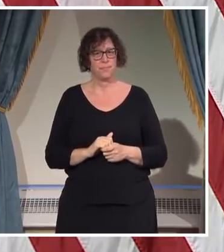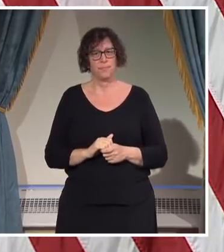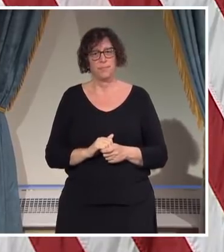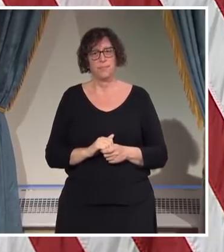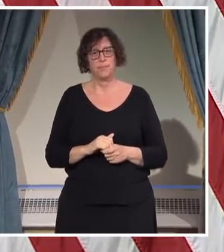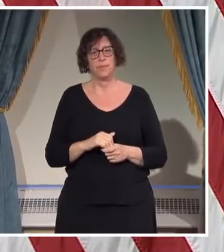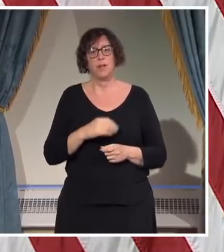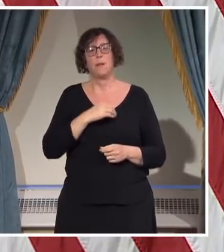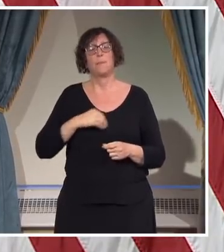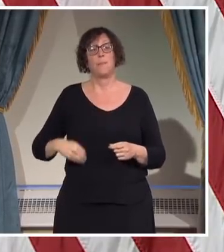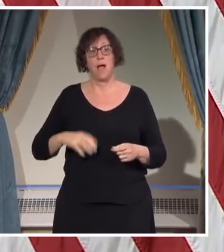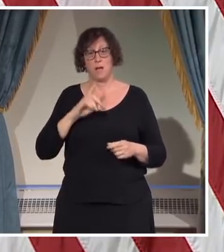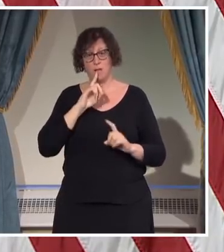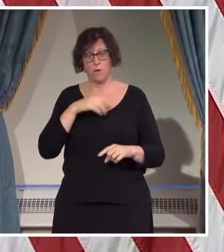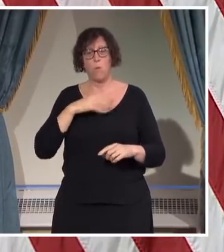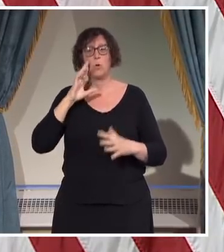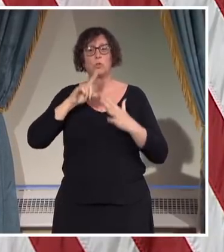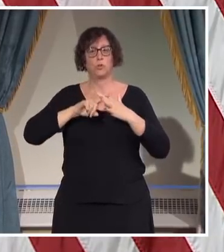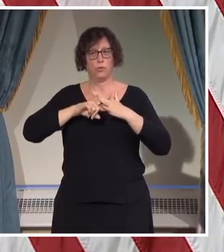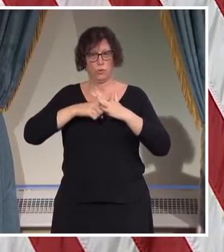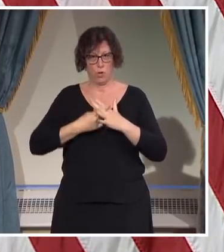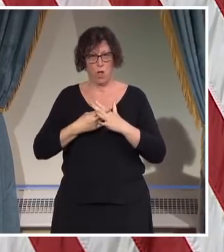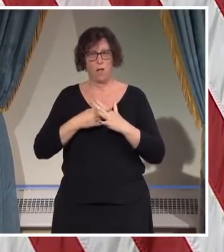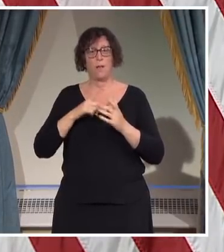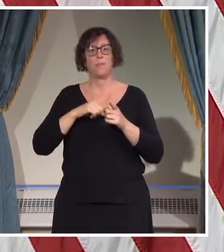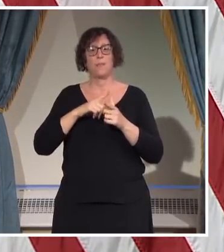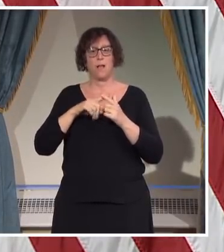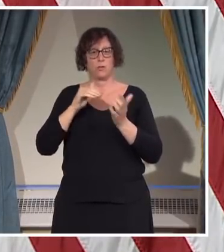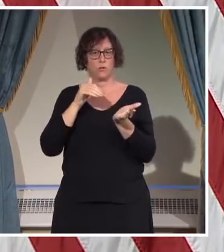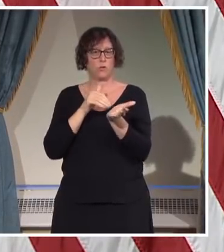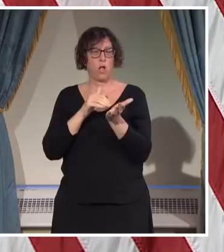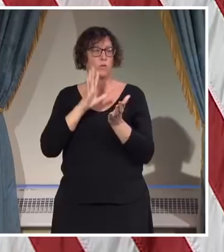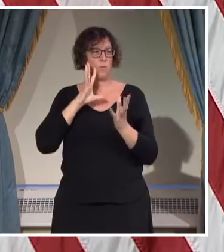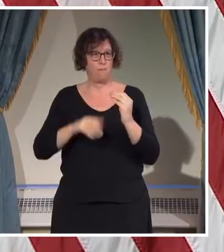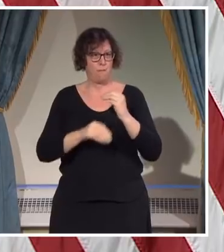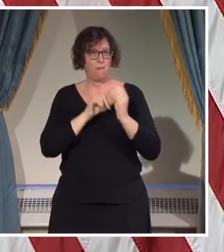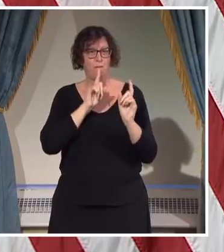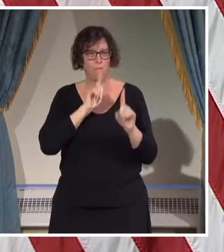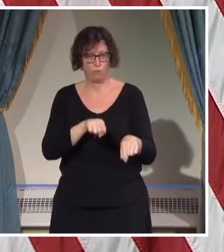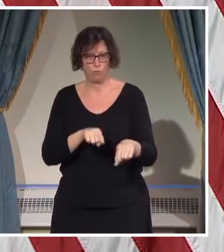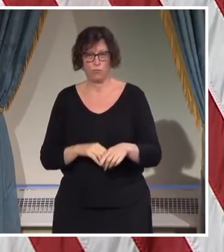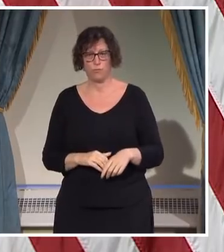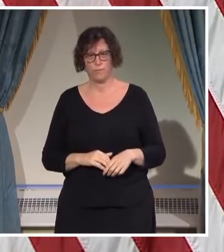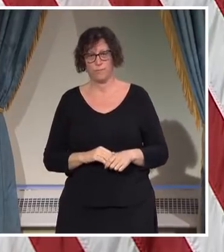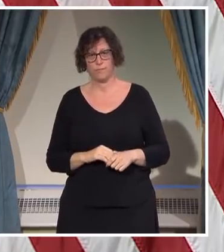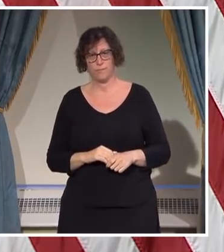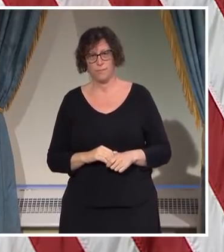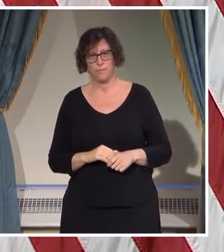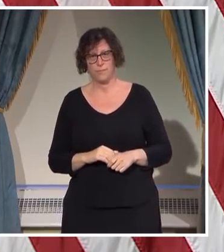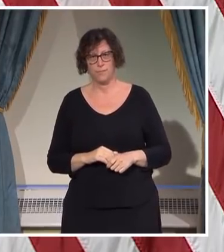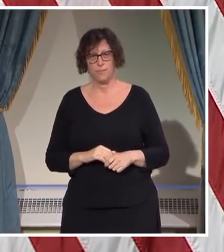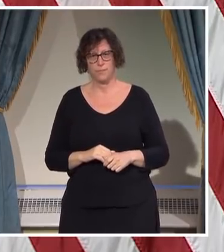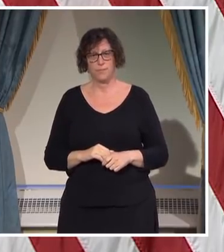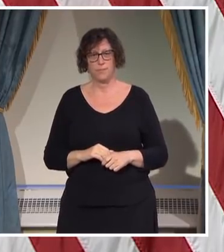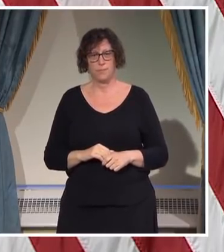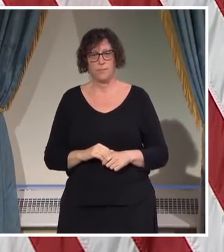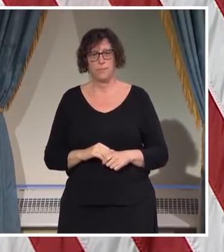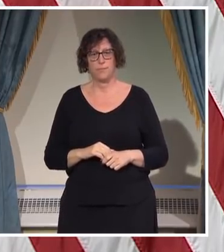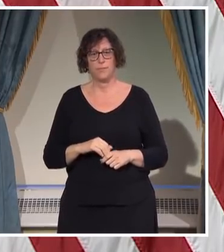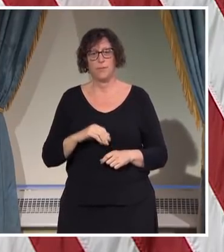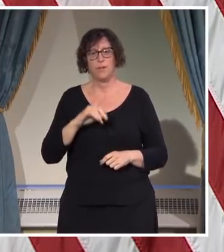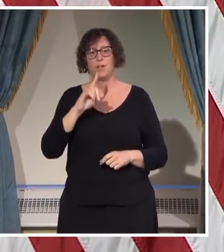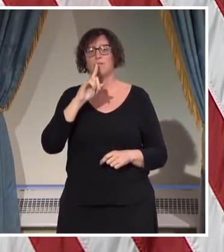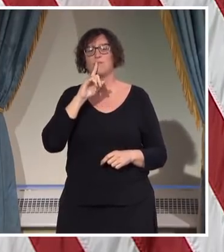and then if Dr. Barbeau wants to jump in, she will. Aaron, I don't think there's anyone that knows the